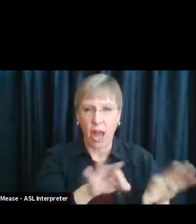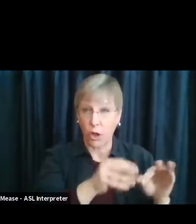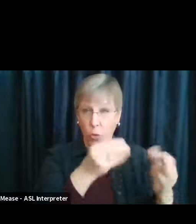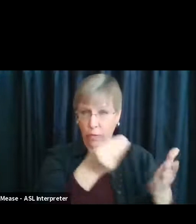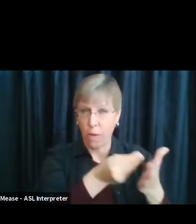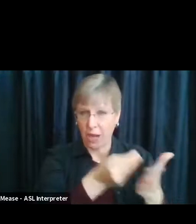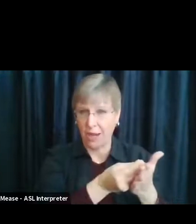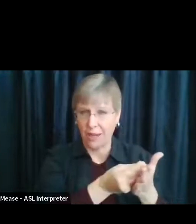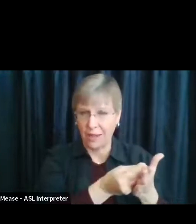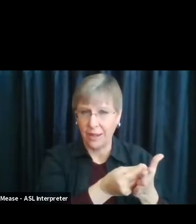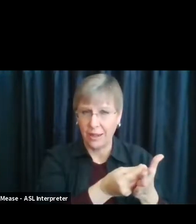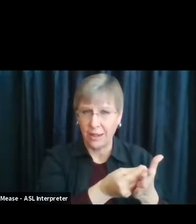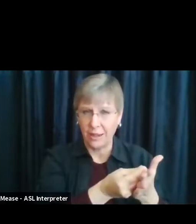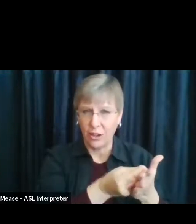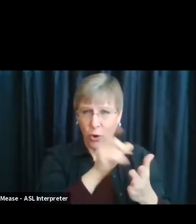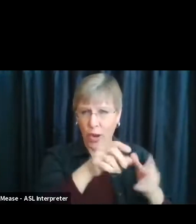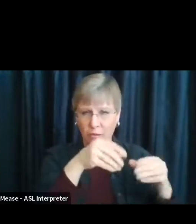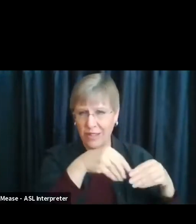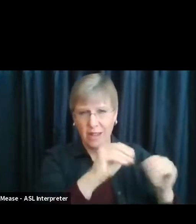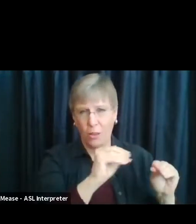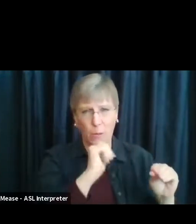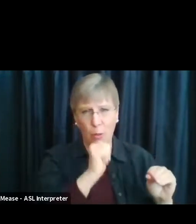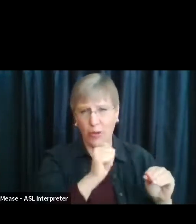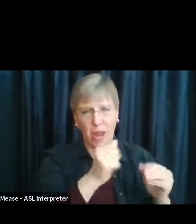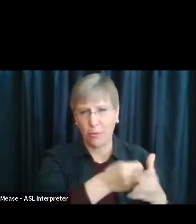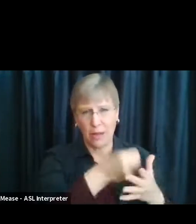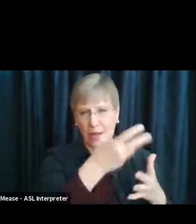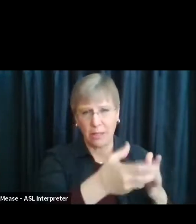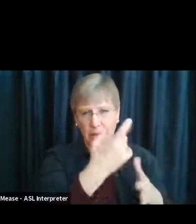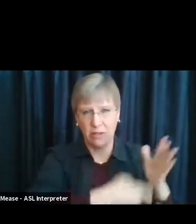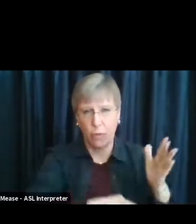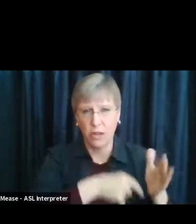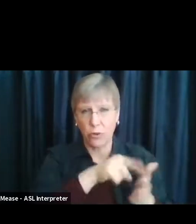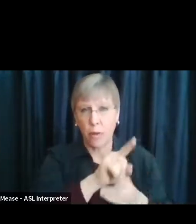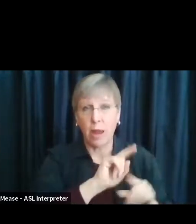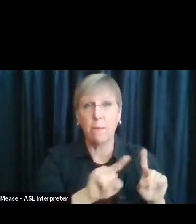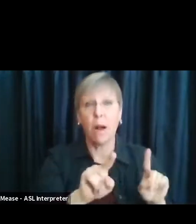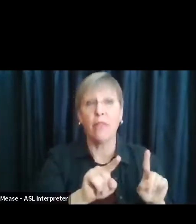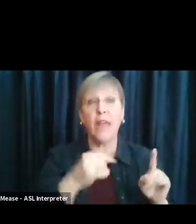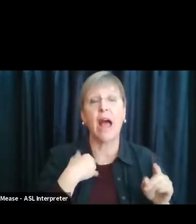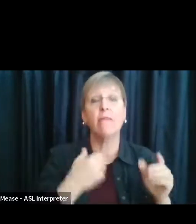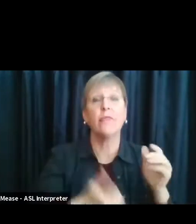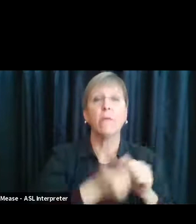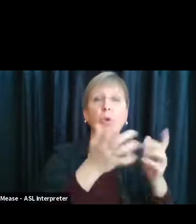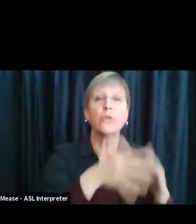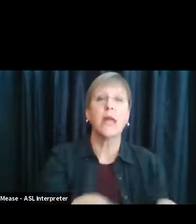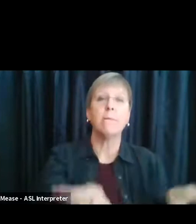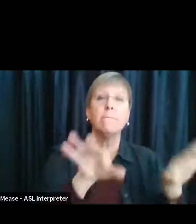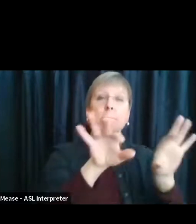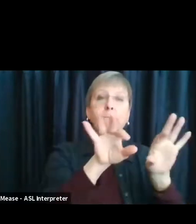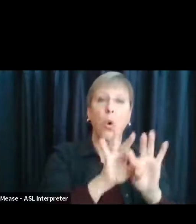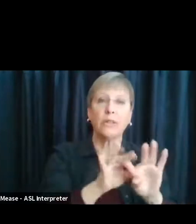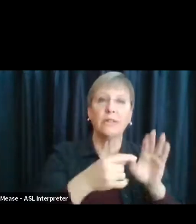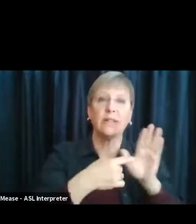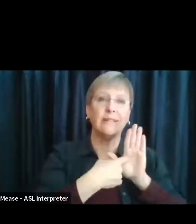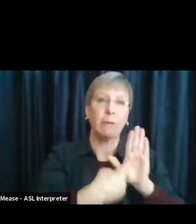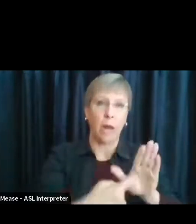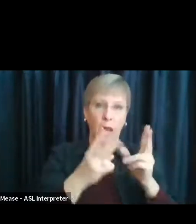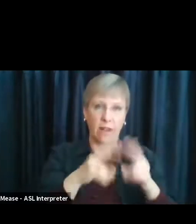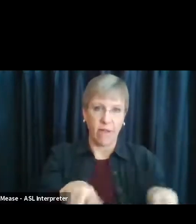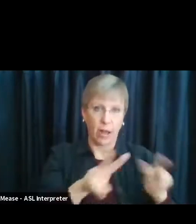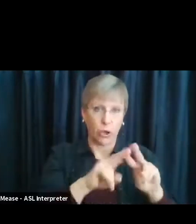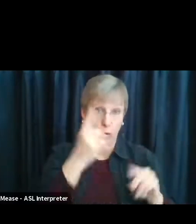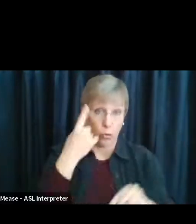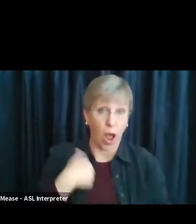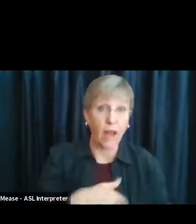monetary value. If you had to sell them, they wouldn't be very expensive, but they have the most important symbolical value for us.